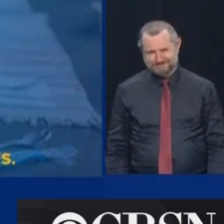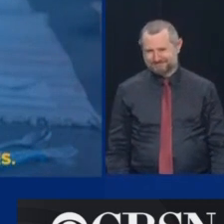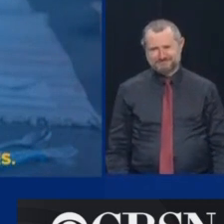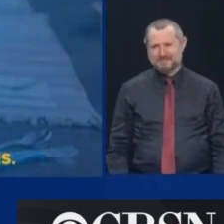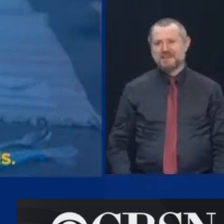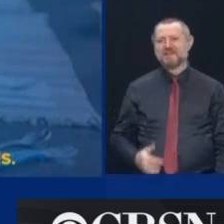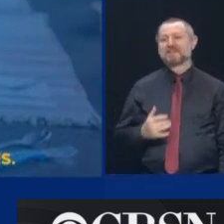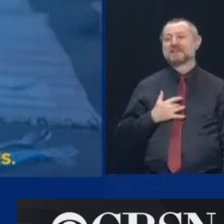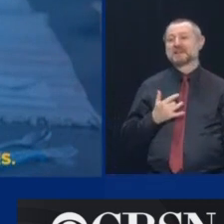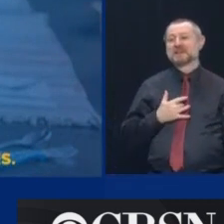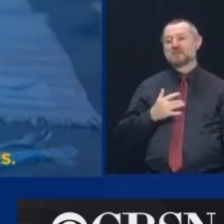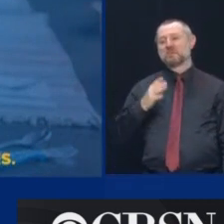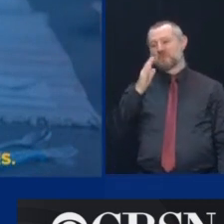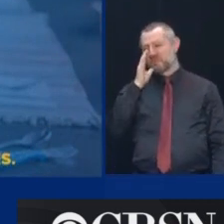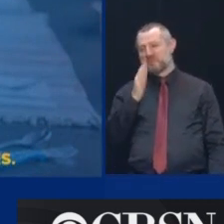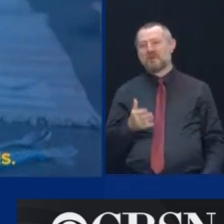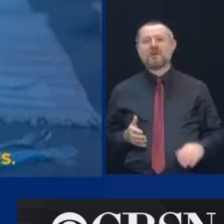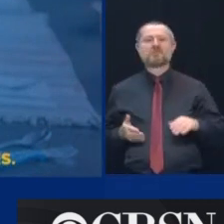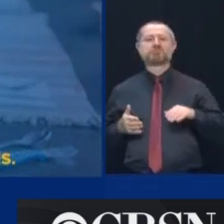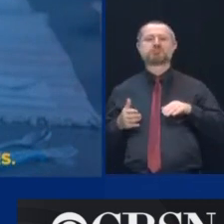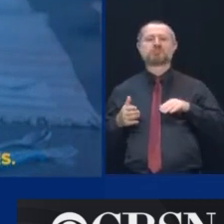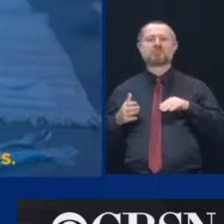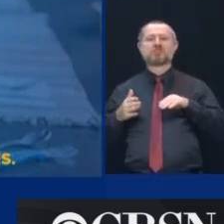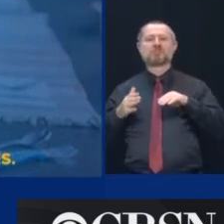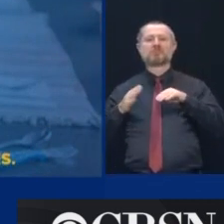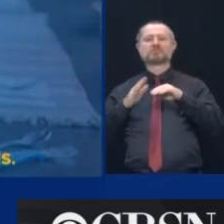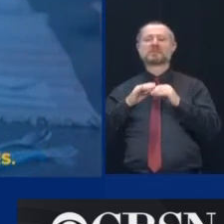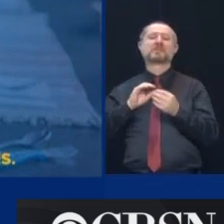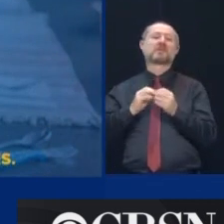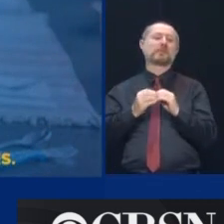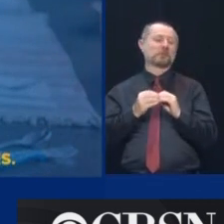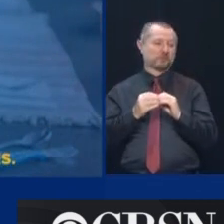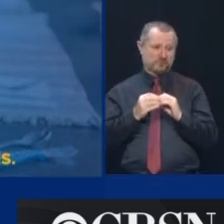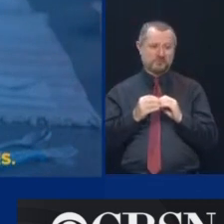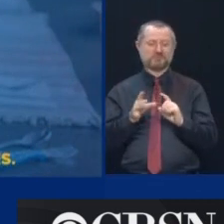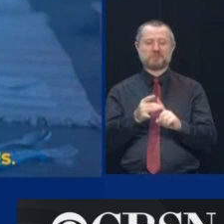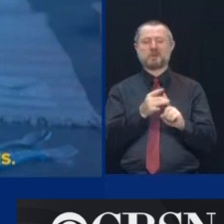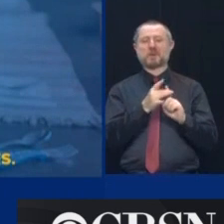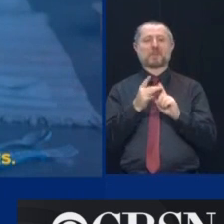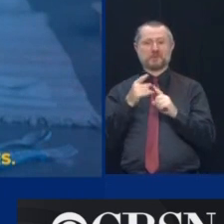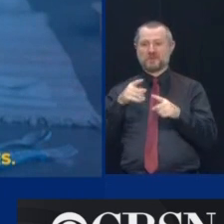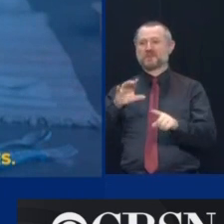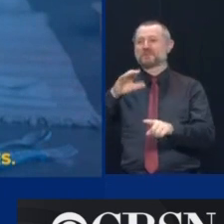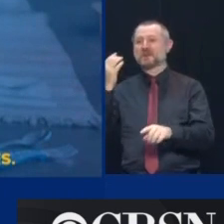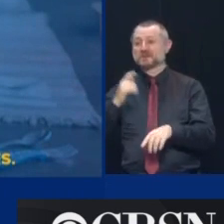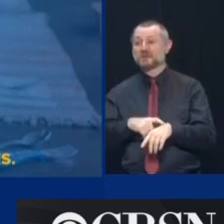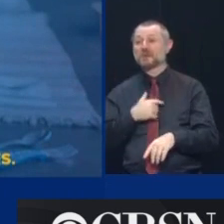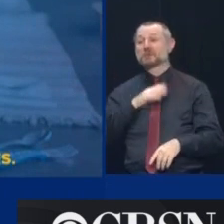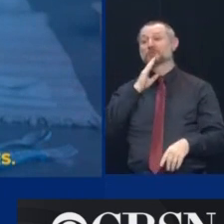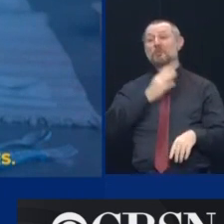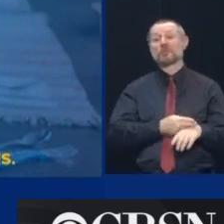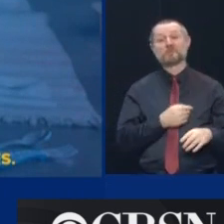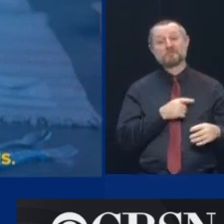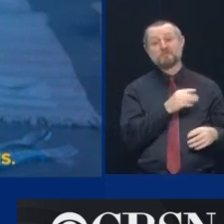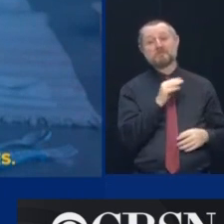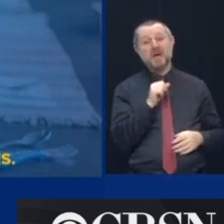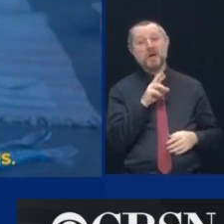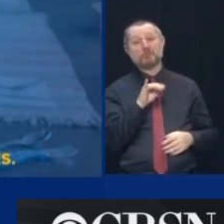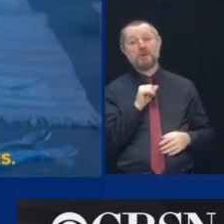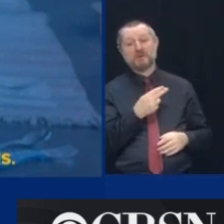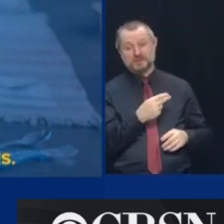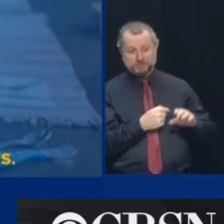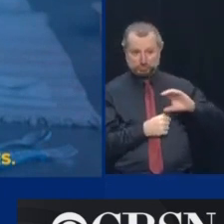numbers going up through the holiday season. I had my daughter Mariah, who's in Chicago, on the